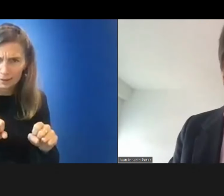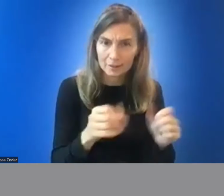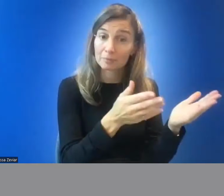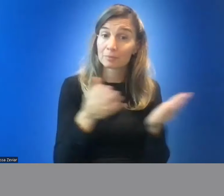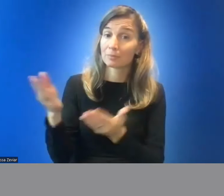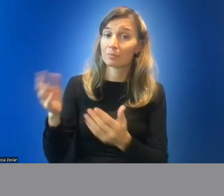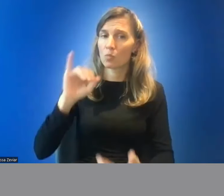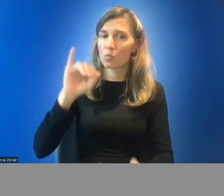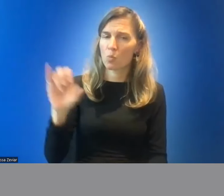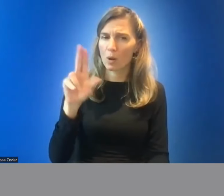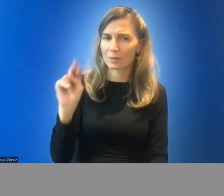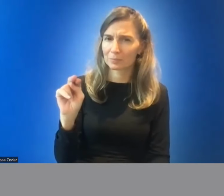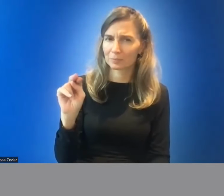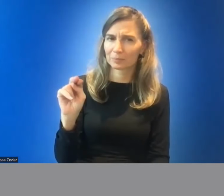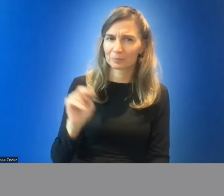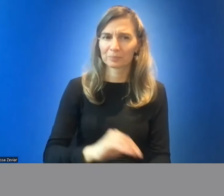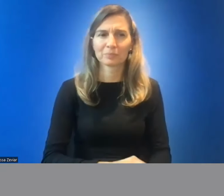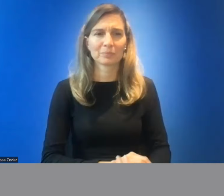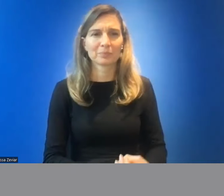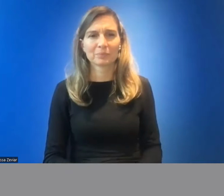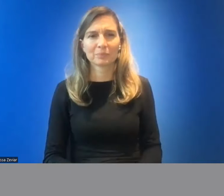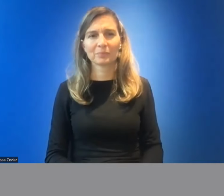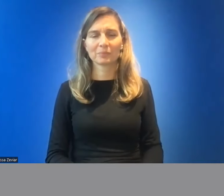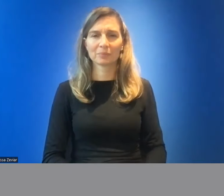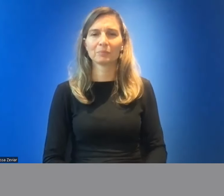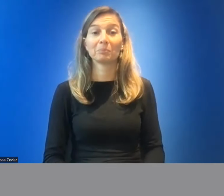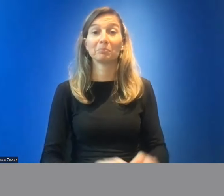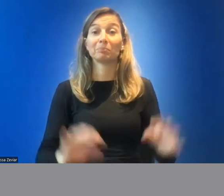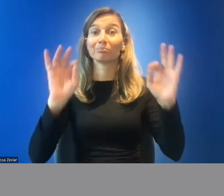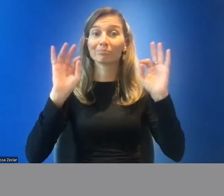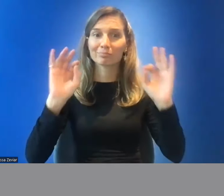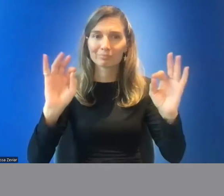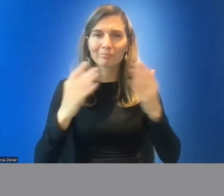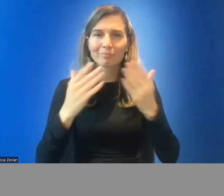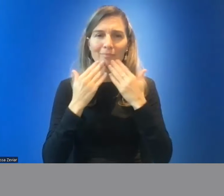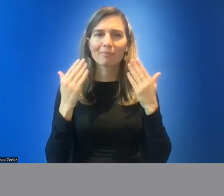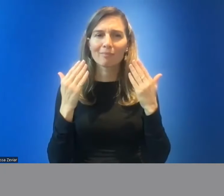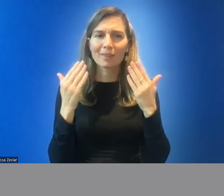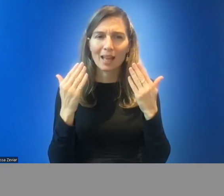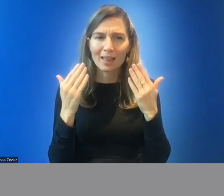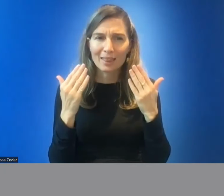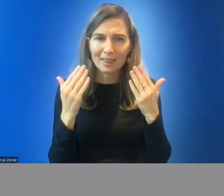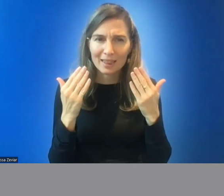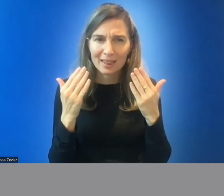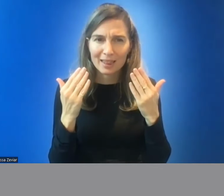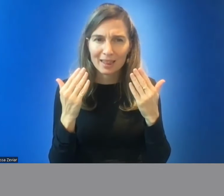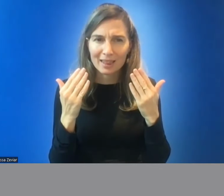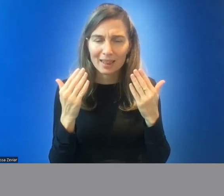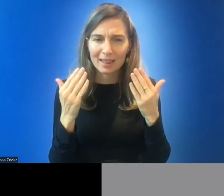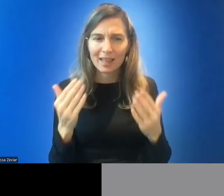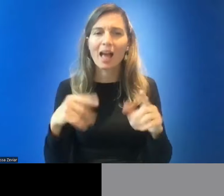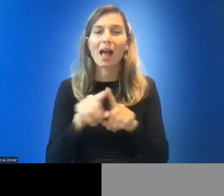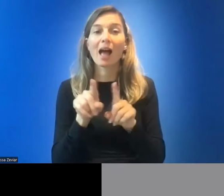Thank you very much, Ricardo, for passing me the floor. And thank you, of course, to my colleagues within the International